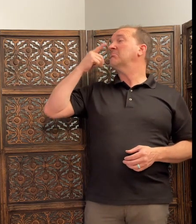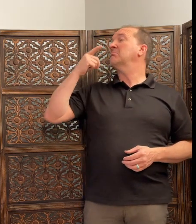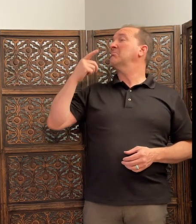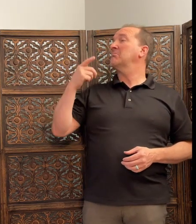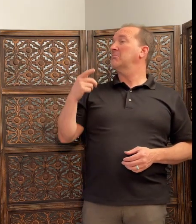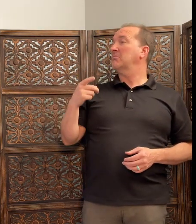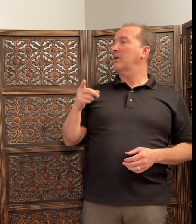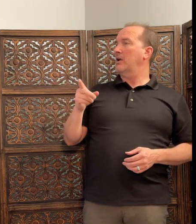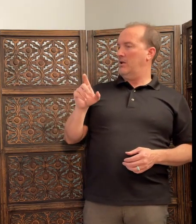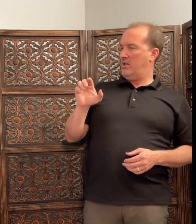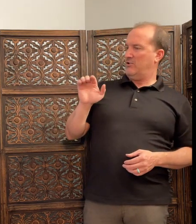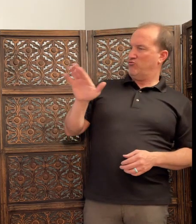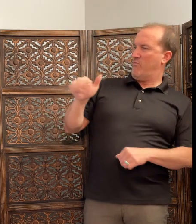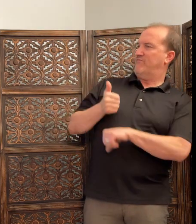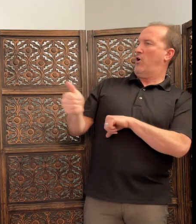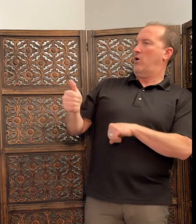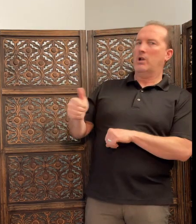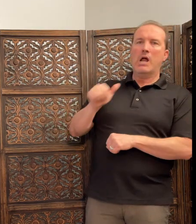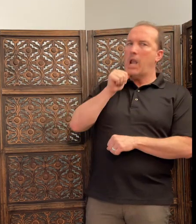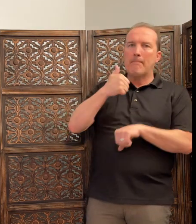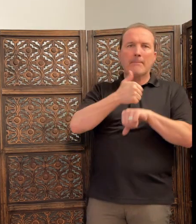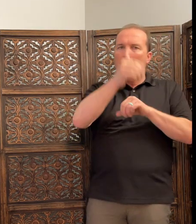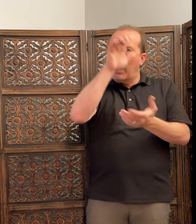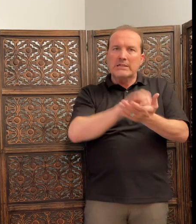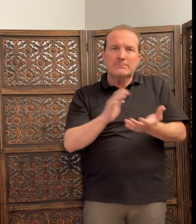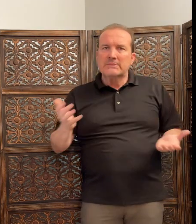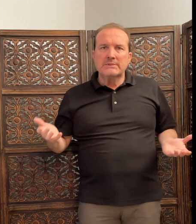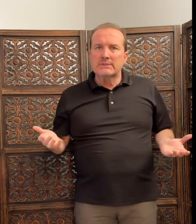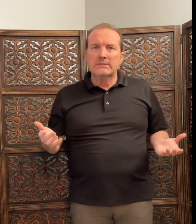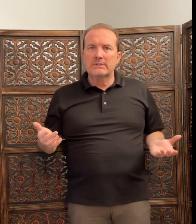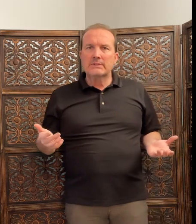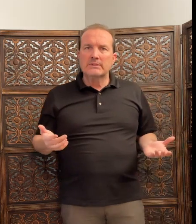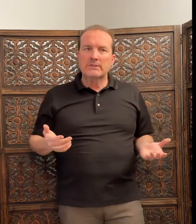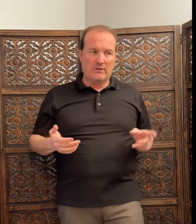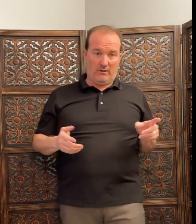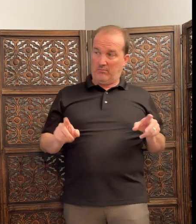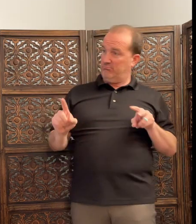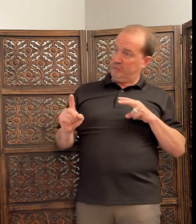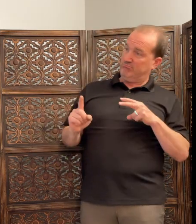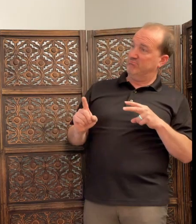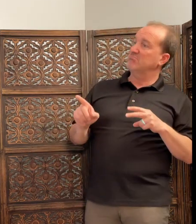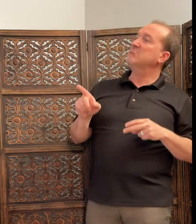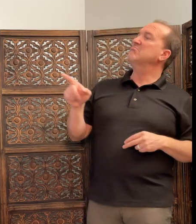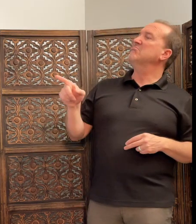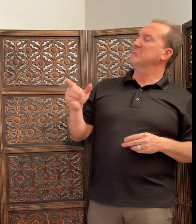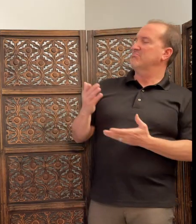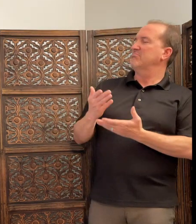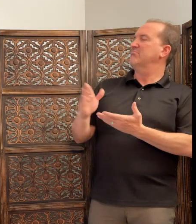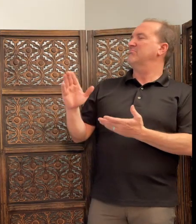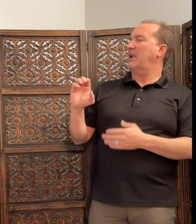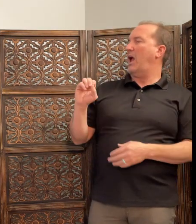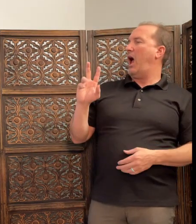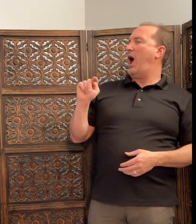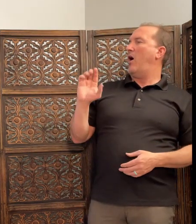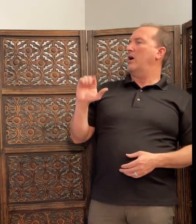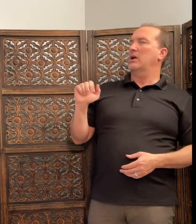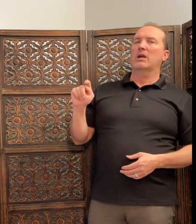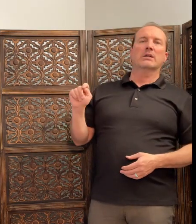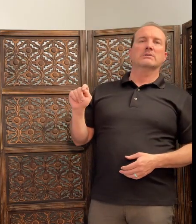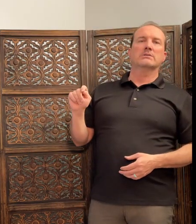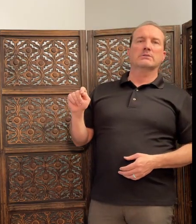They see this as Janie's fault and not the fault of her husband, because in their eyes, Janie is an